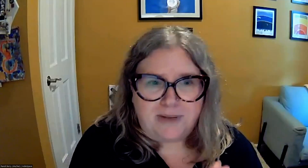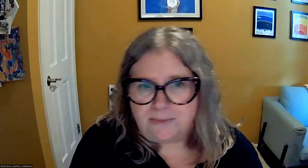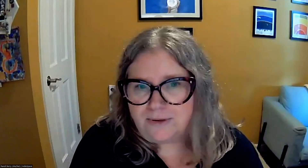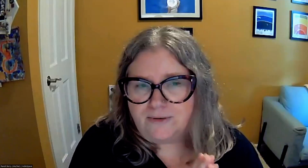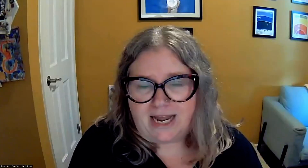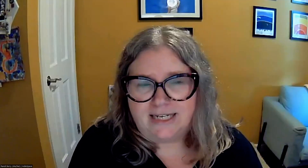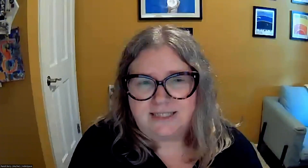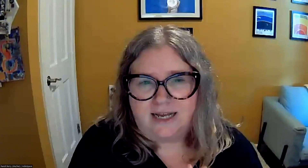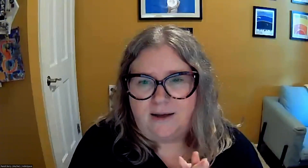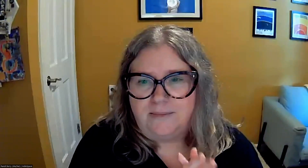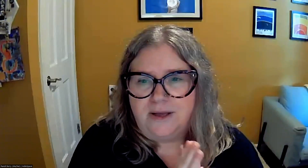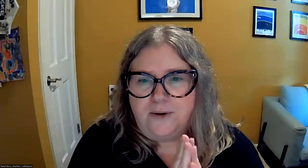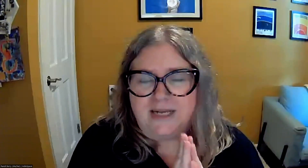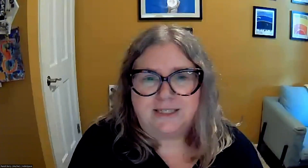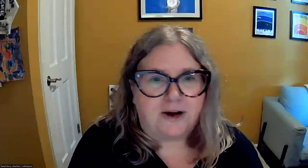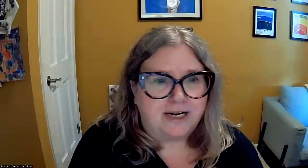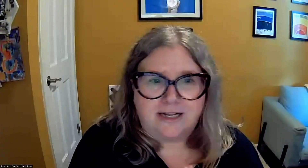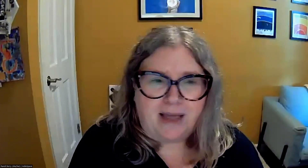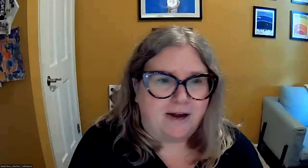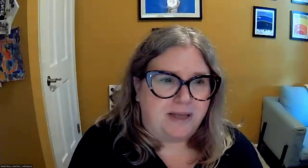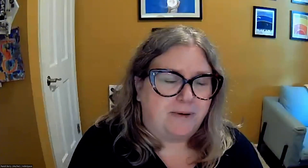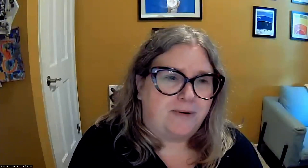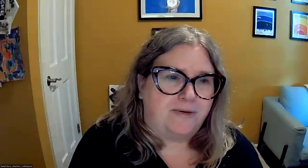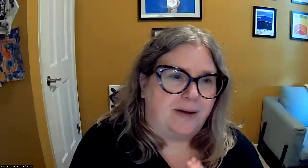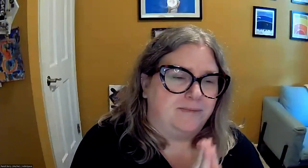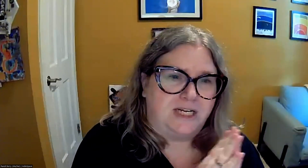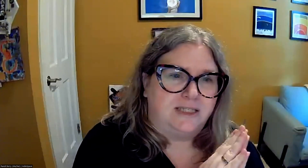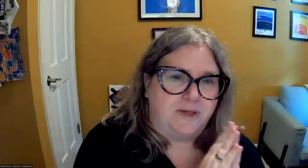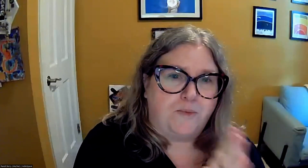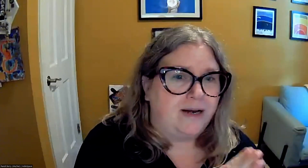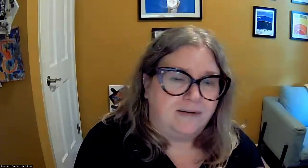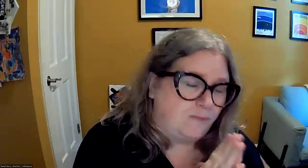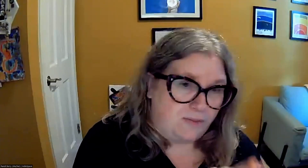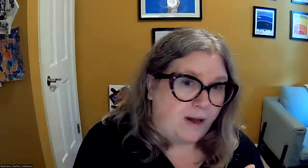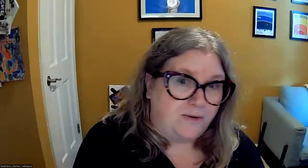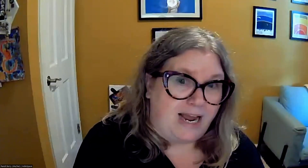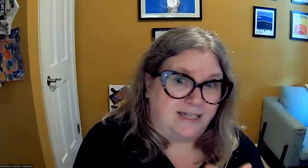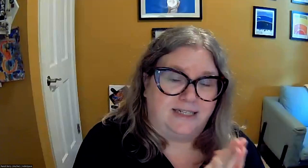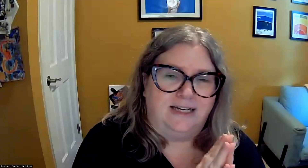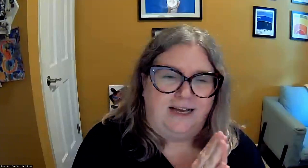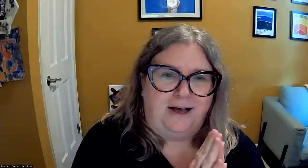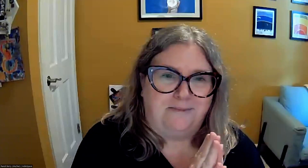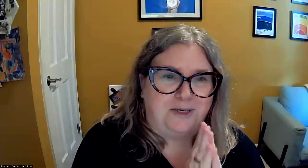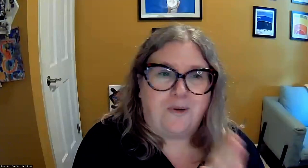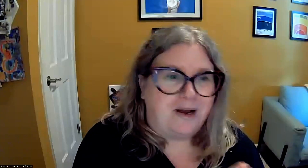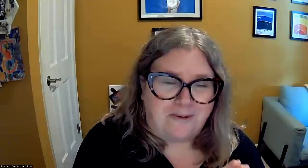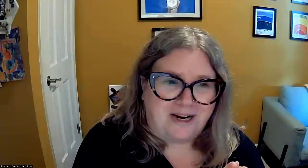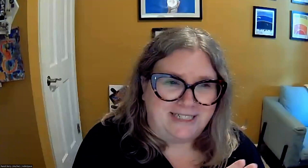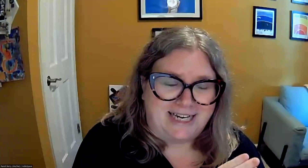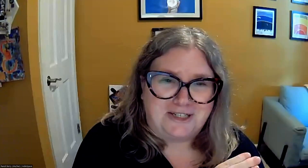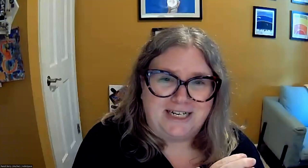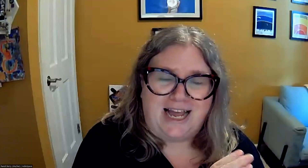Pay Your People grant, we started the Pay Your People program just with one grant to